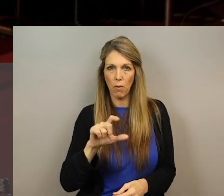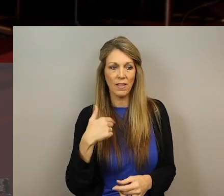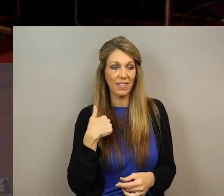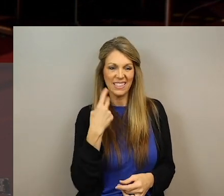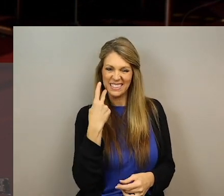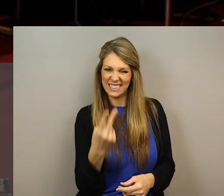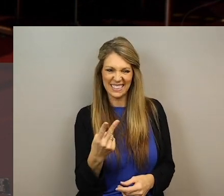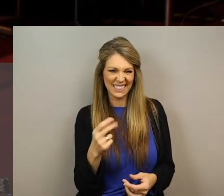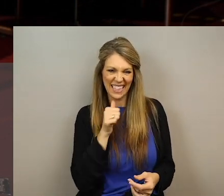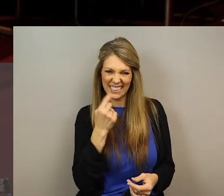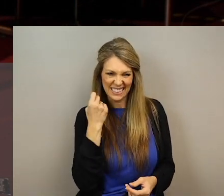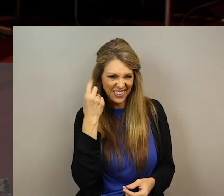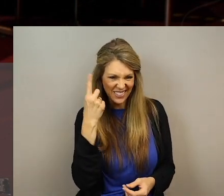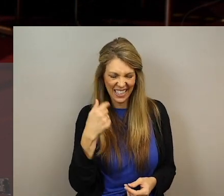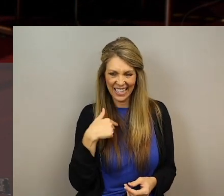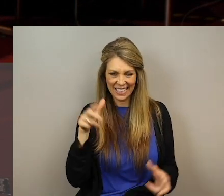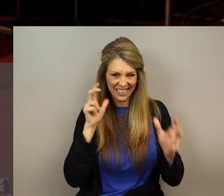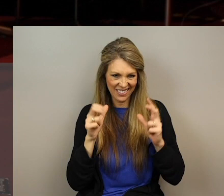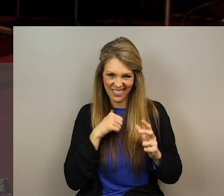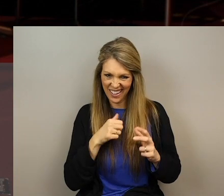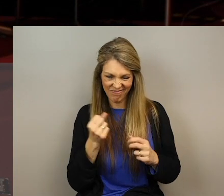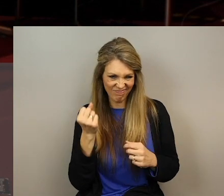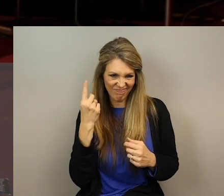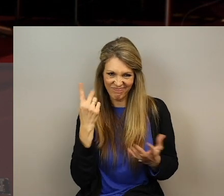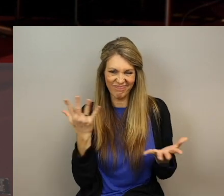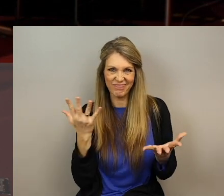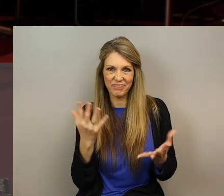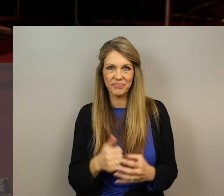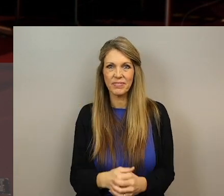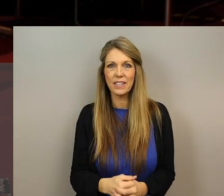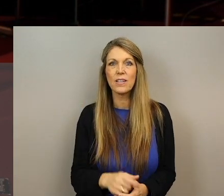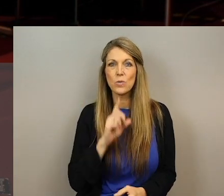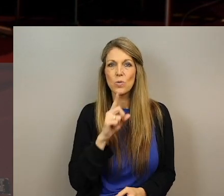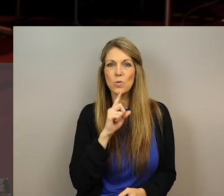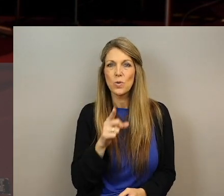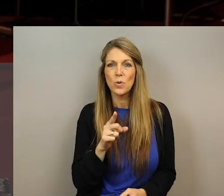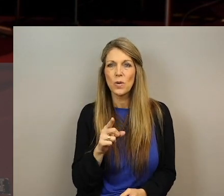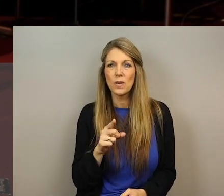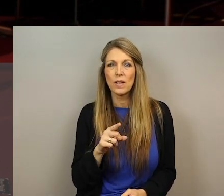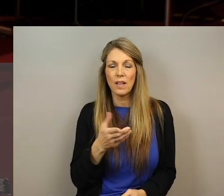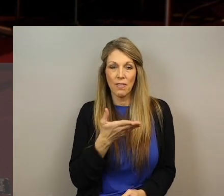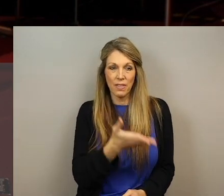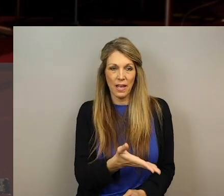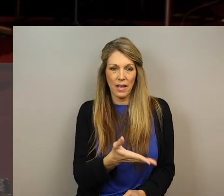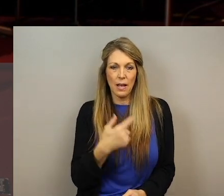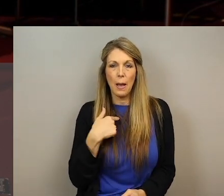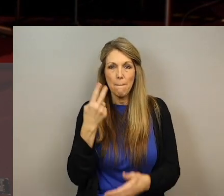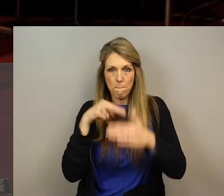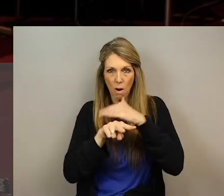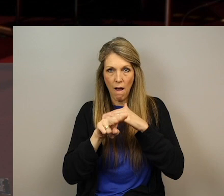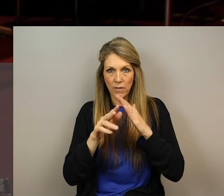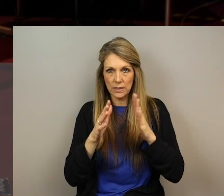see, and hearing they do not hear, nor do they understand. Indeed, in their case, the prophecy